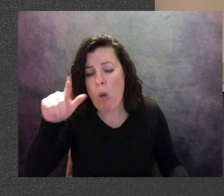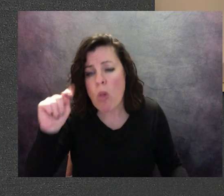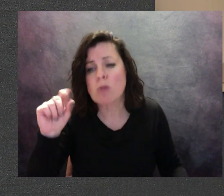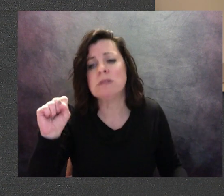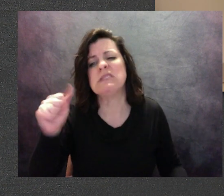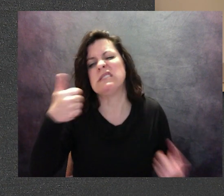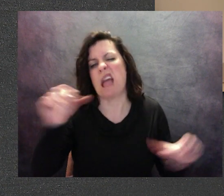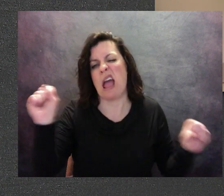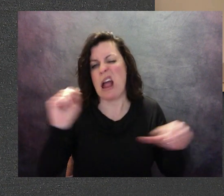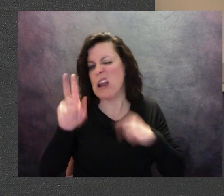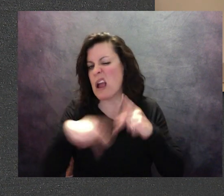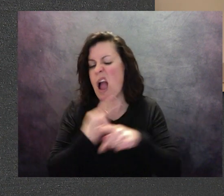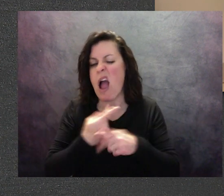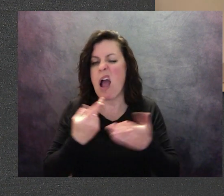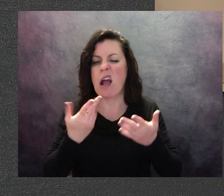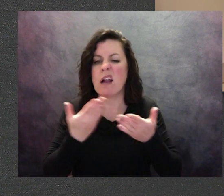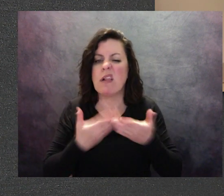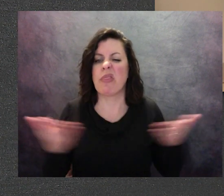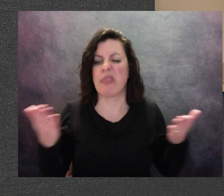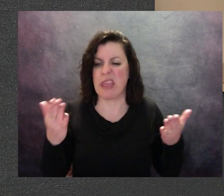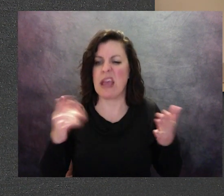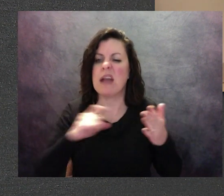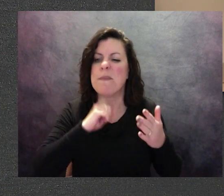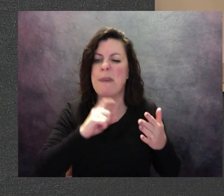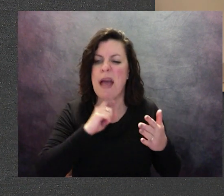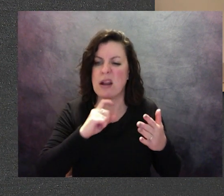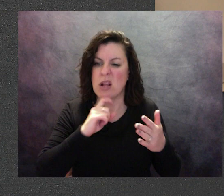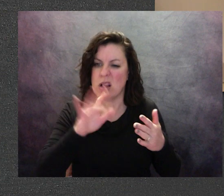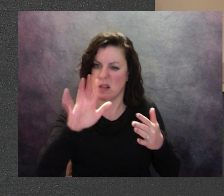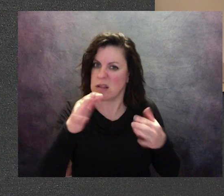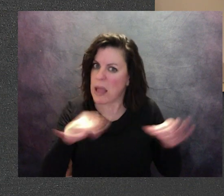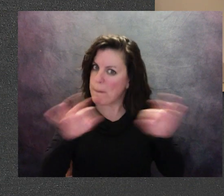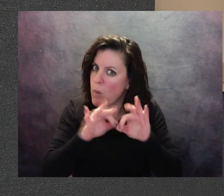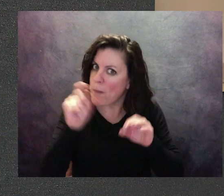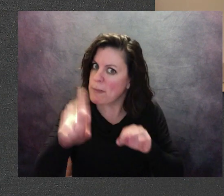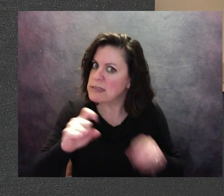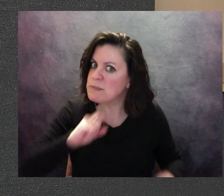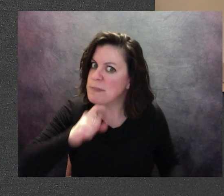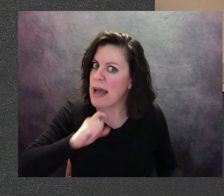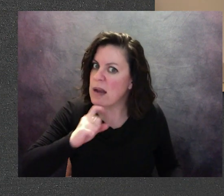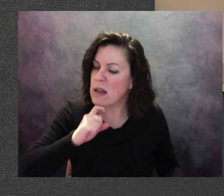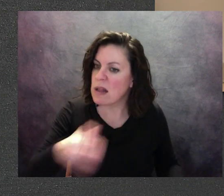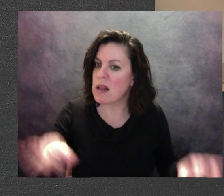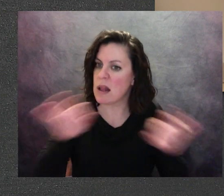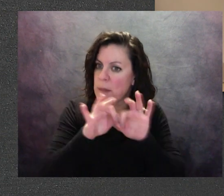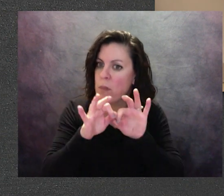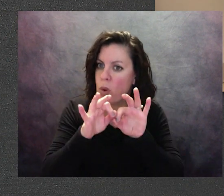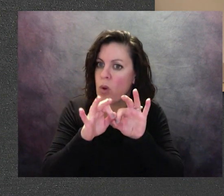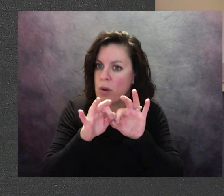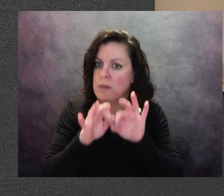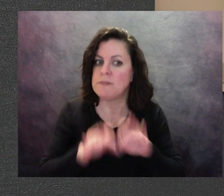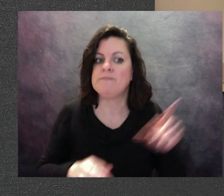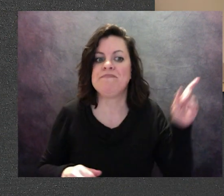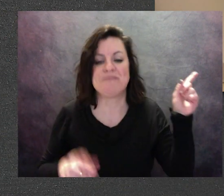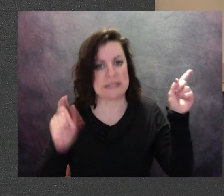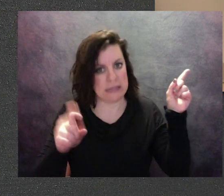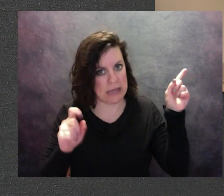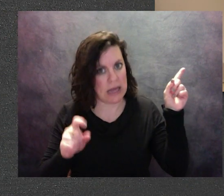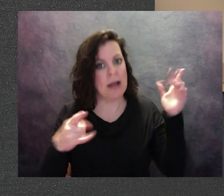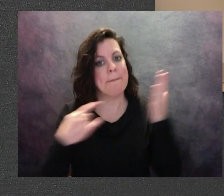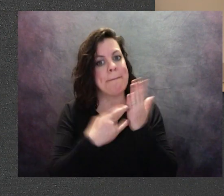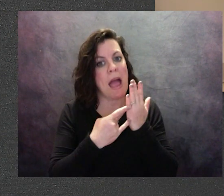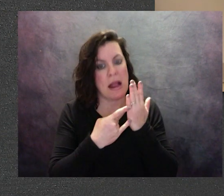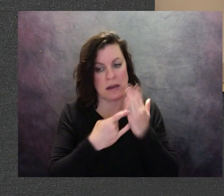that. That's made of metal. It's very important that it's made of metal. You'll need a